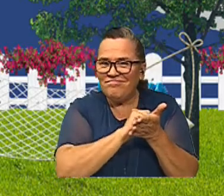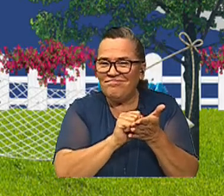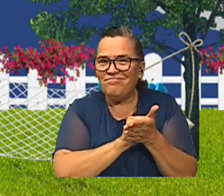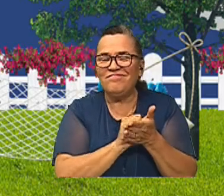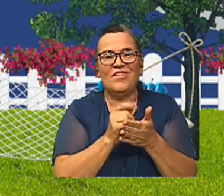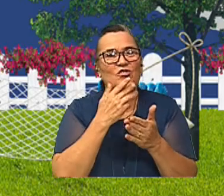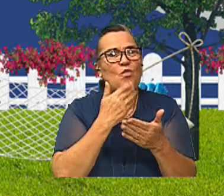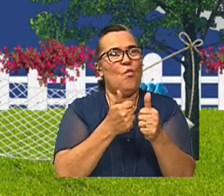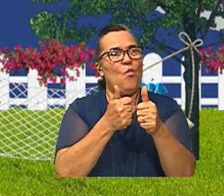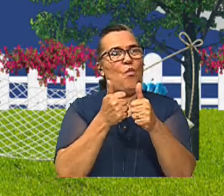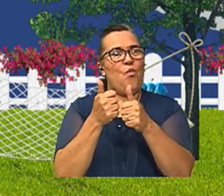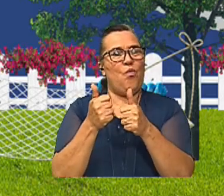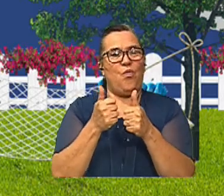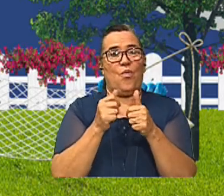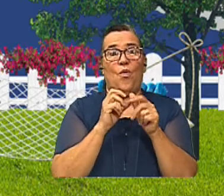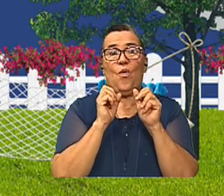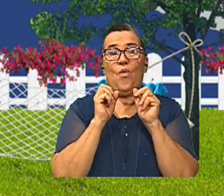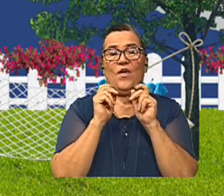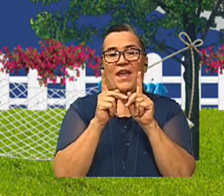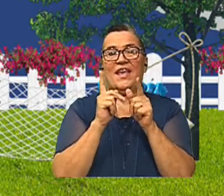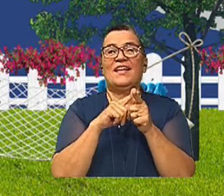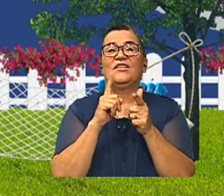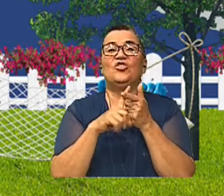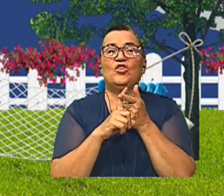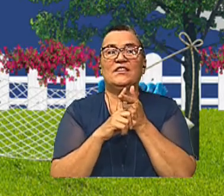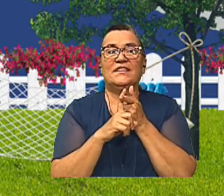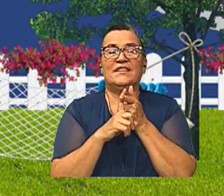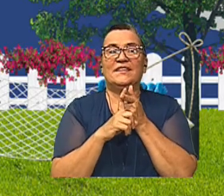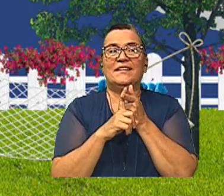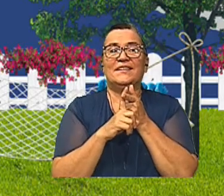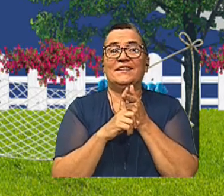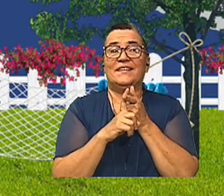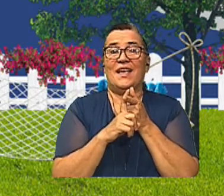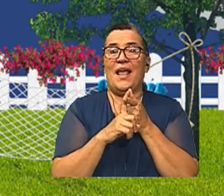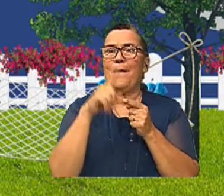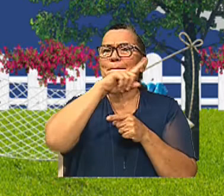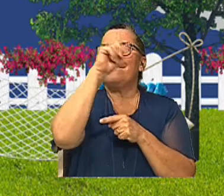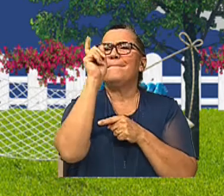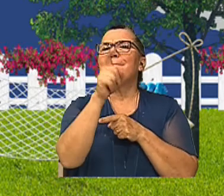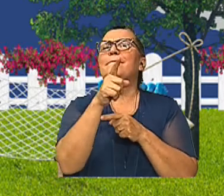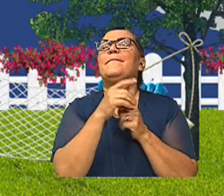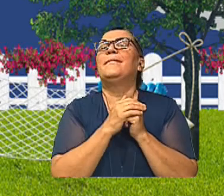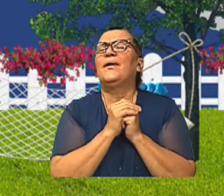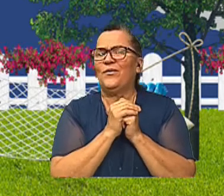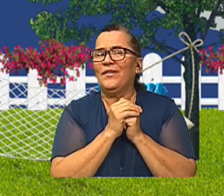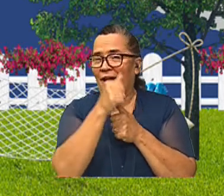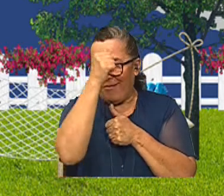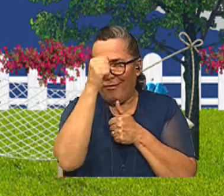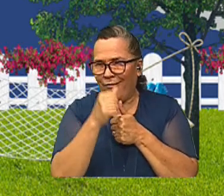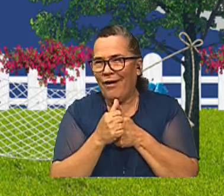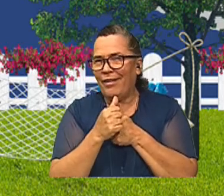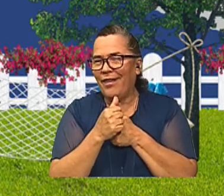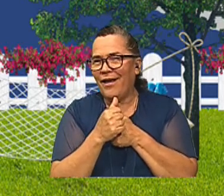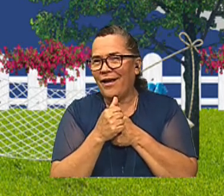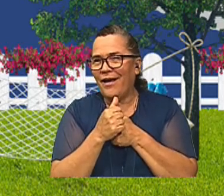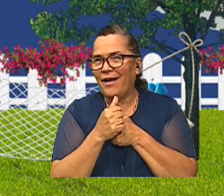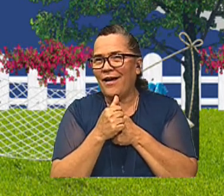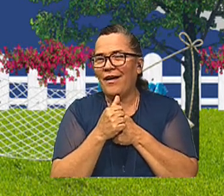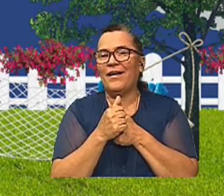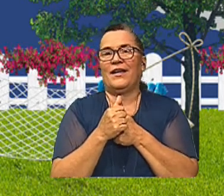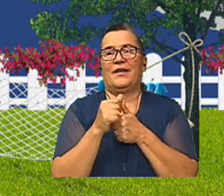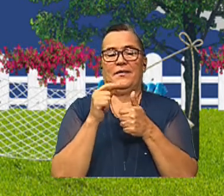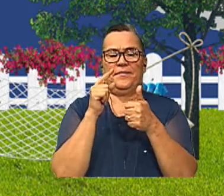really good. Okay, so let's go to the question again, right? Do you remember the question? It